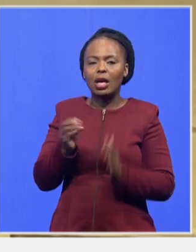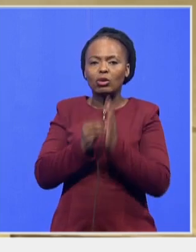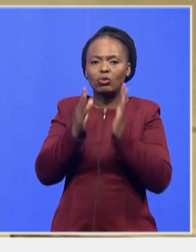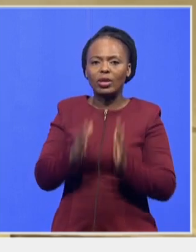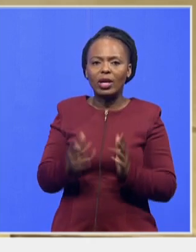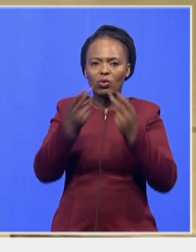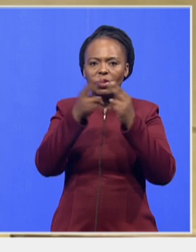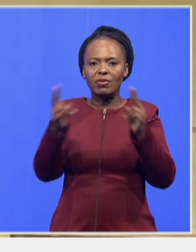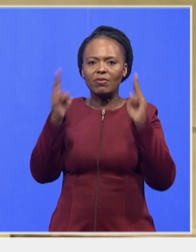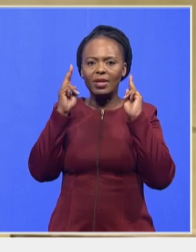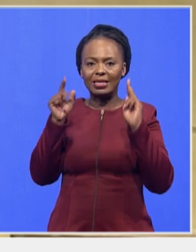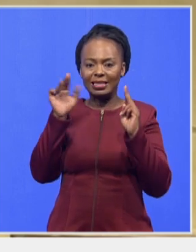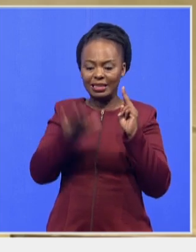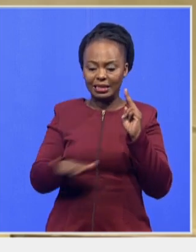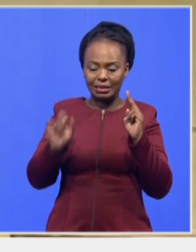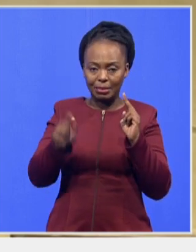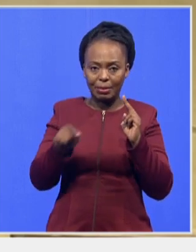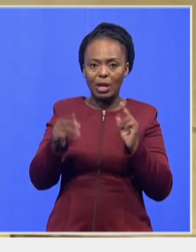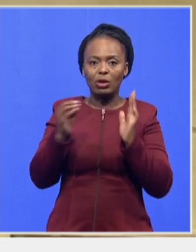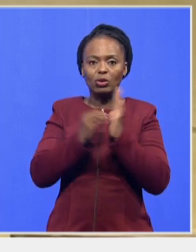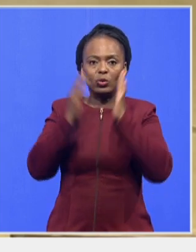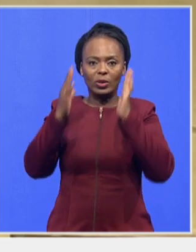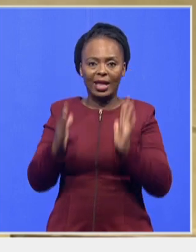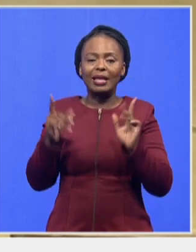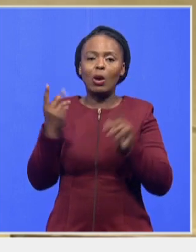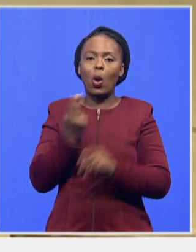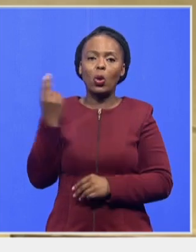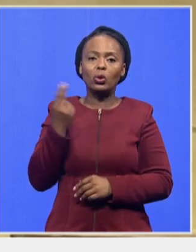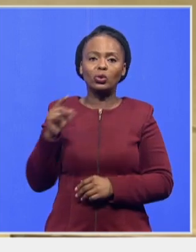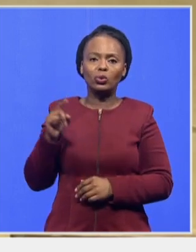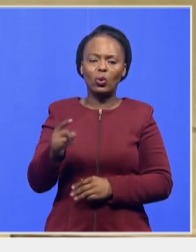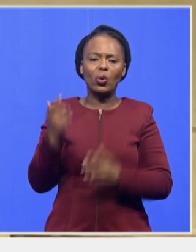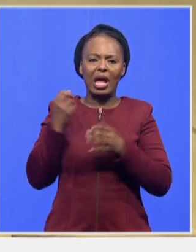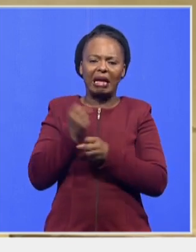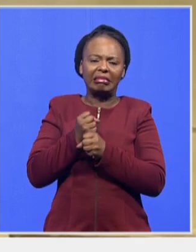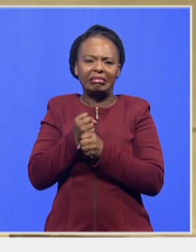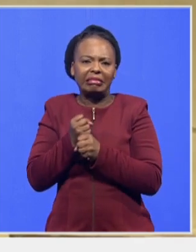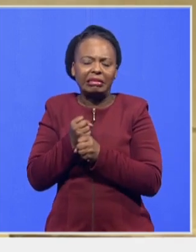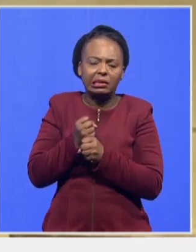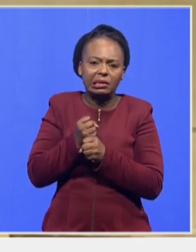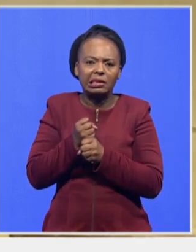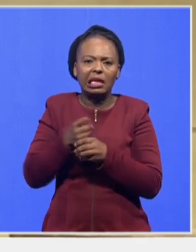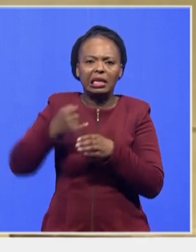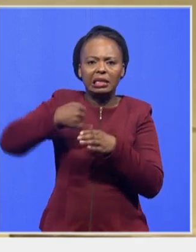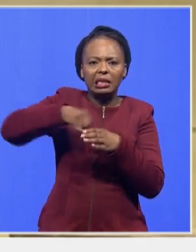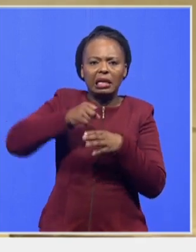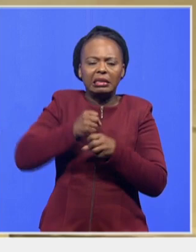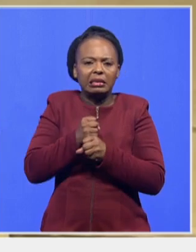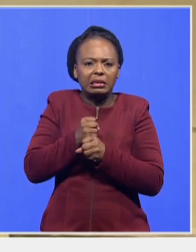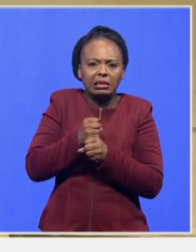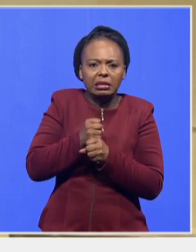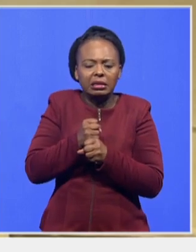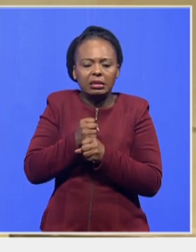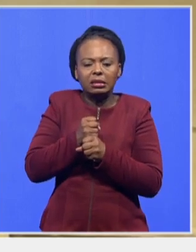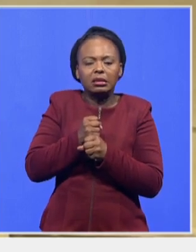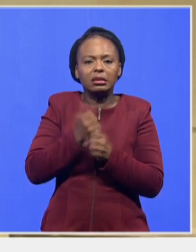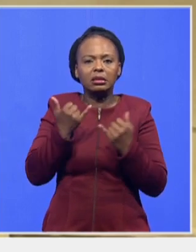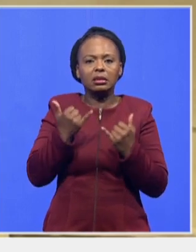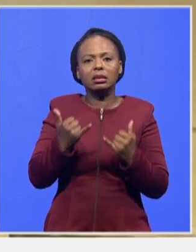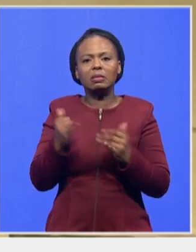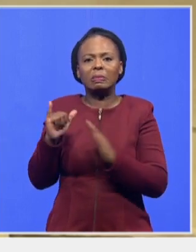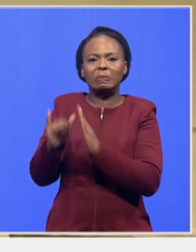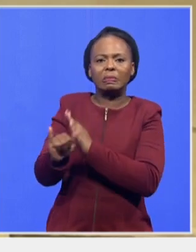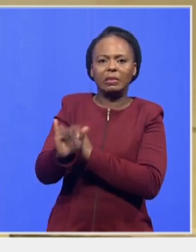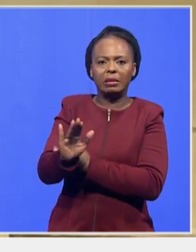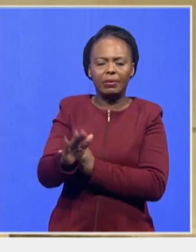of Khartoum students. They were also trapped there. Some workers, professors, and students,